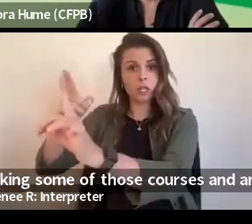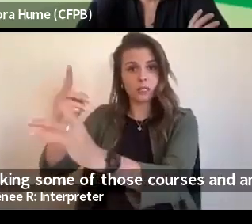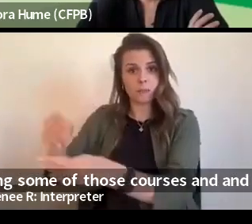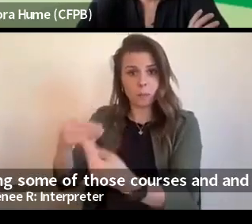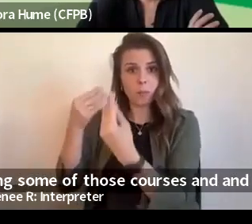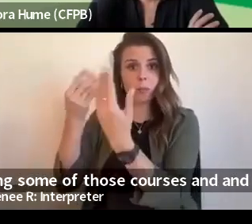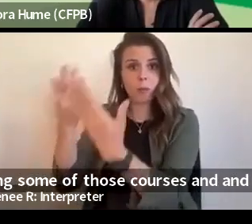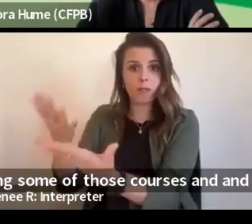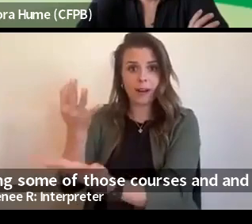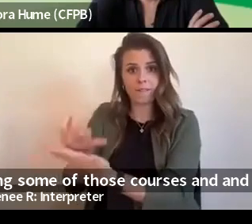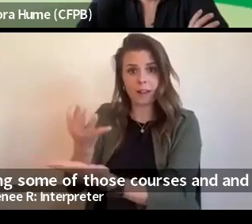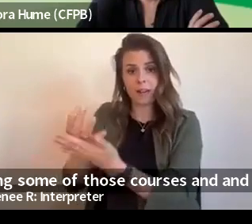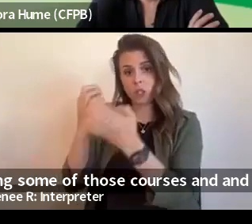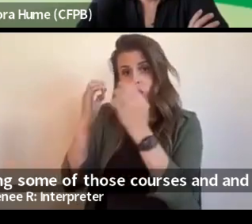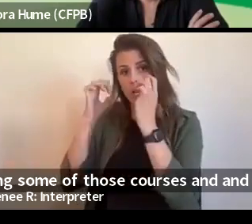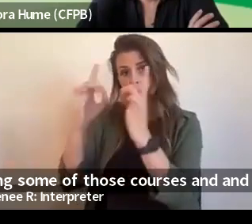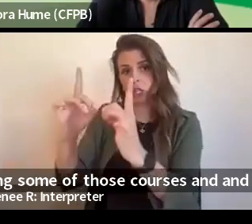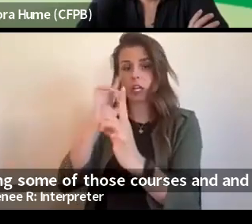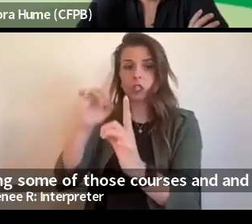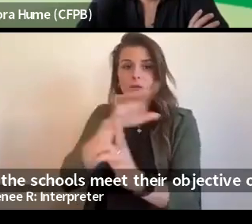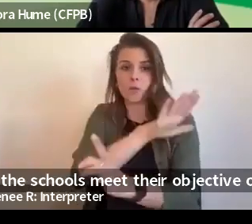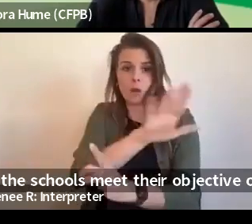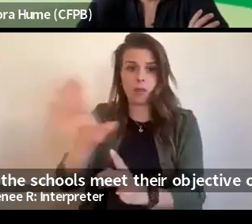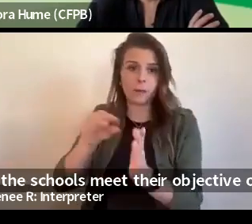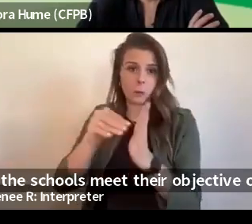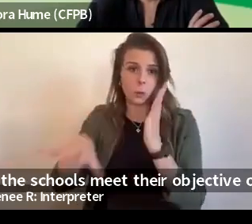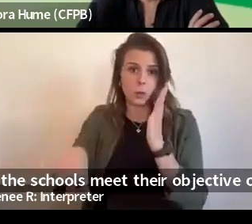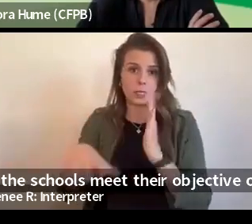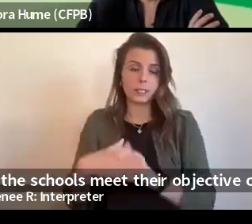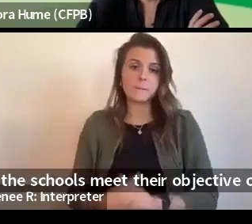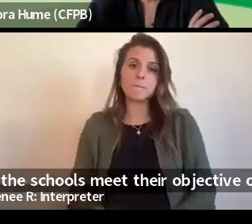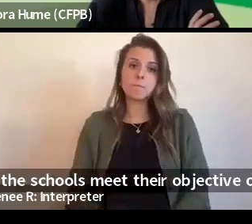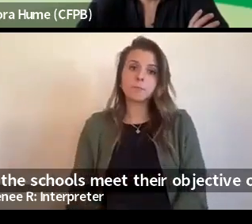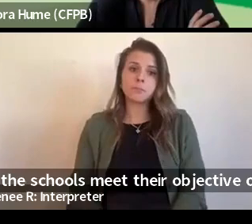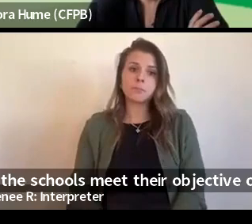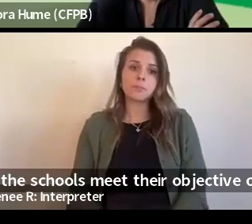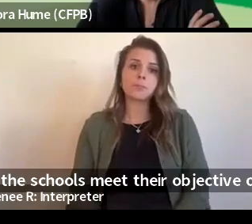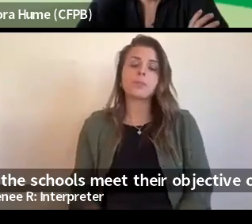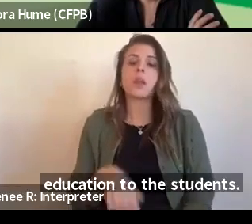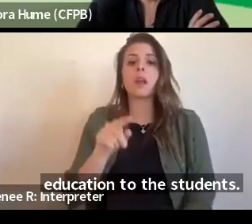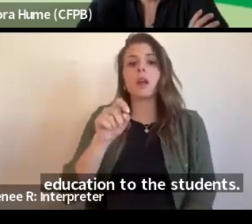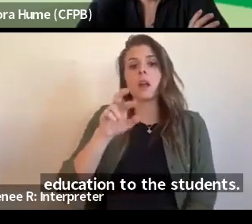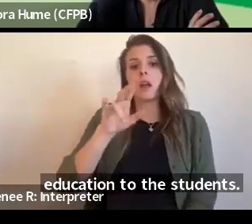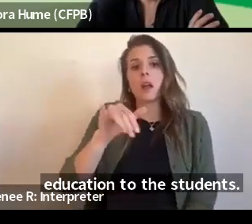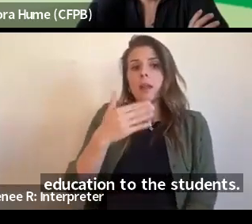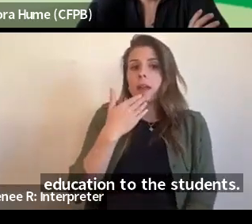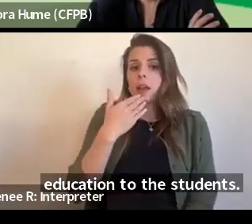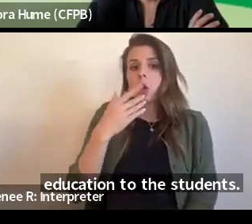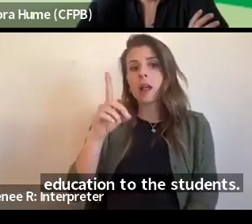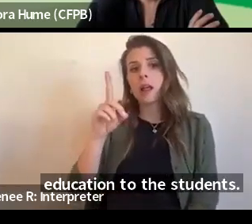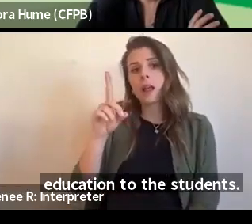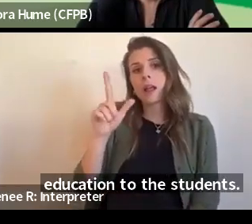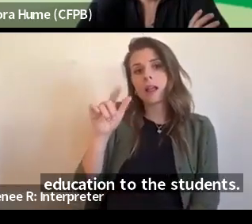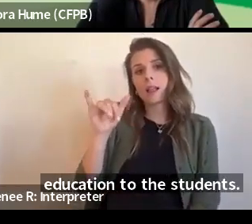providing financial education to the students. Thank you. Lindsay, did you have any other